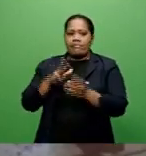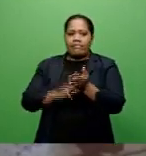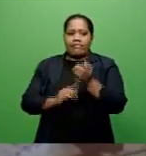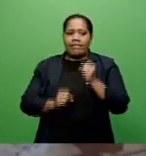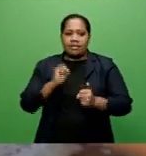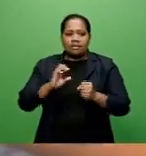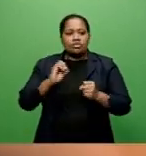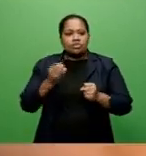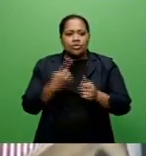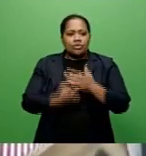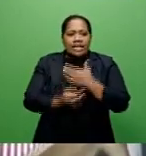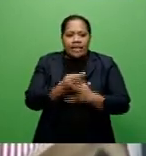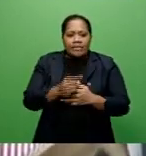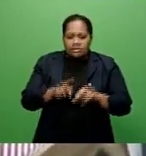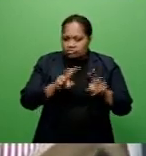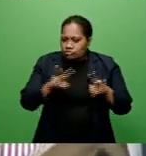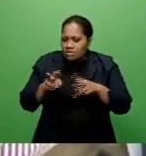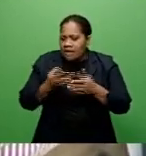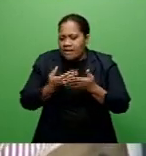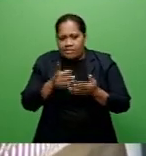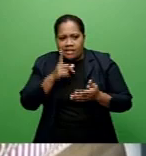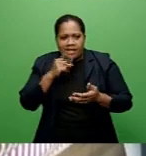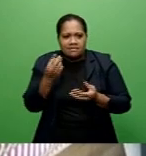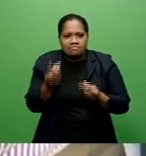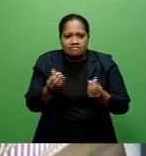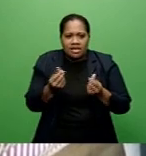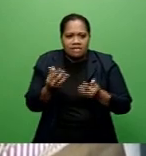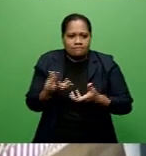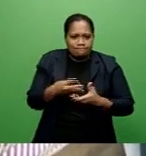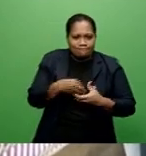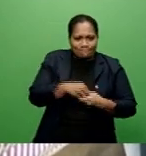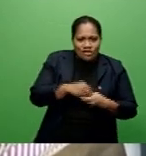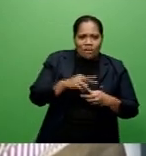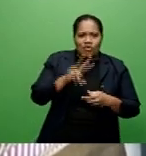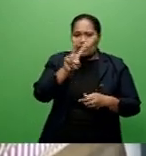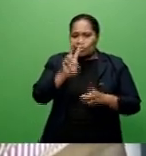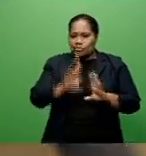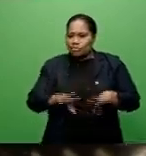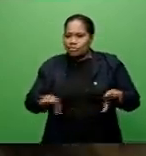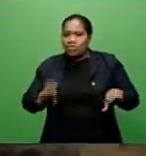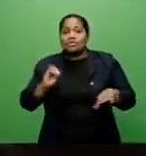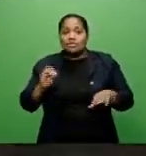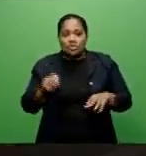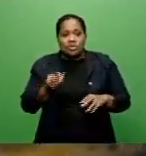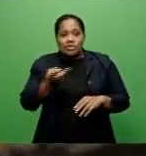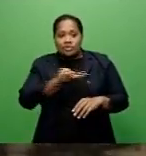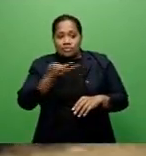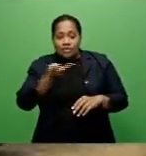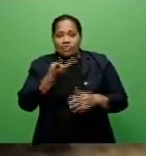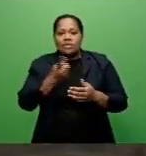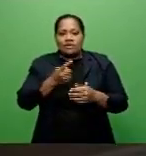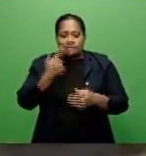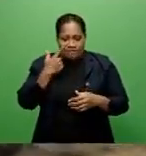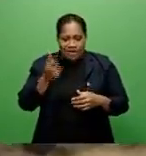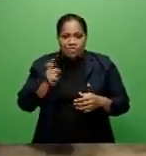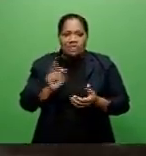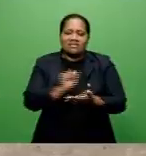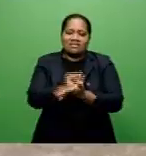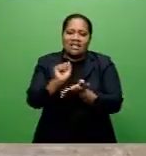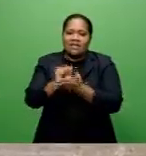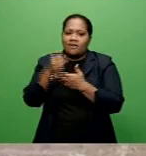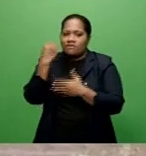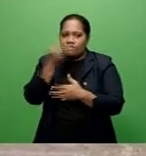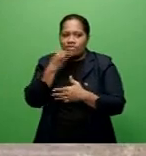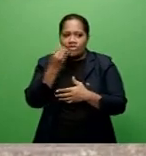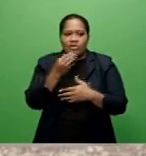money for his 2 kids. Zabir and his wife did manage to find an alternative, selling food door to door, but they